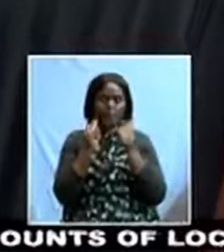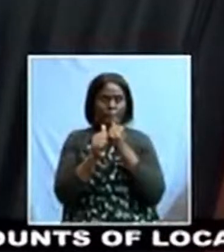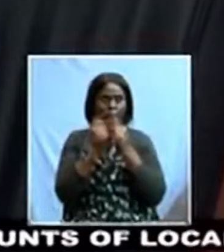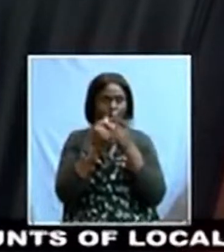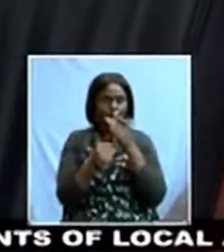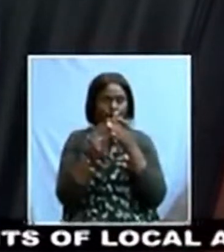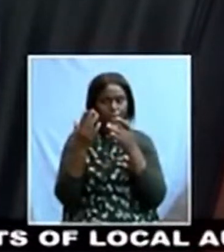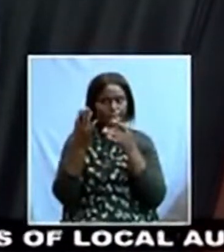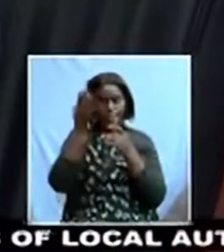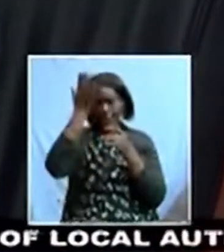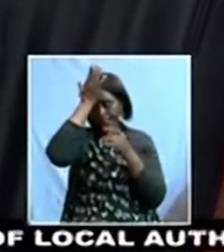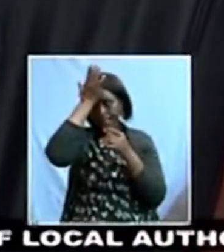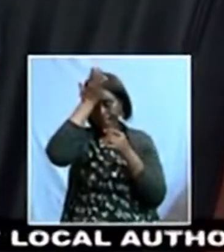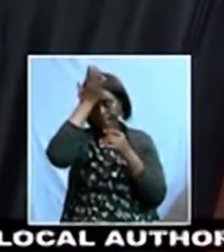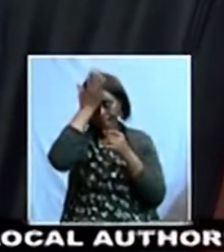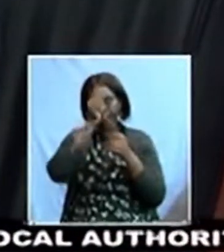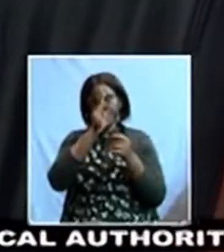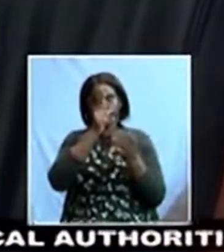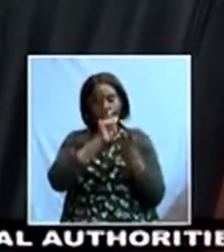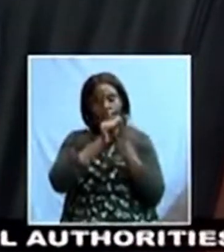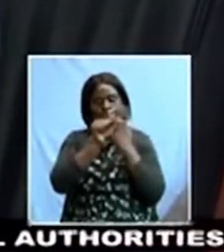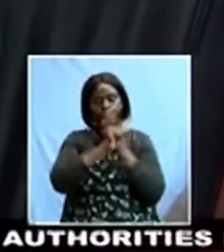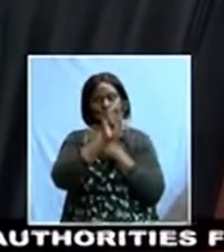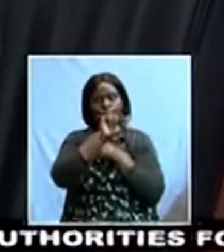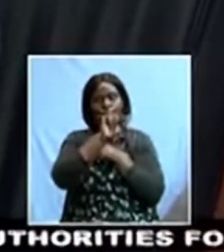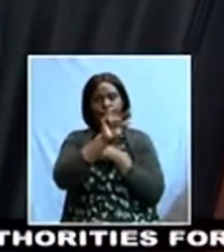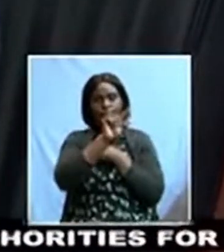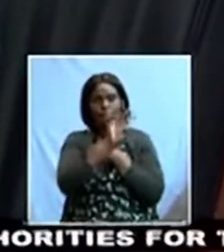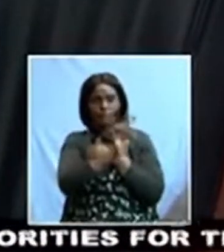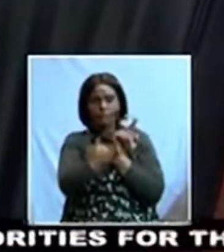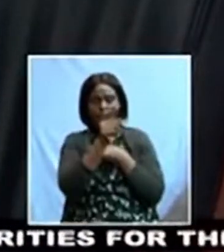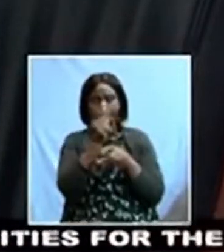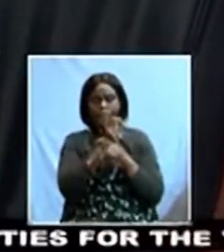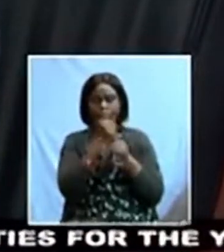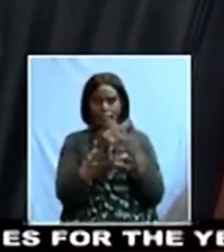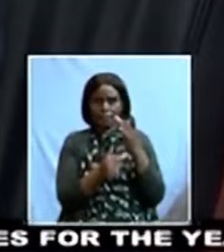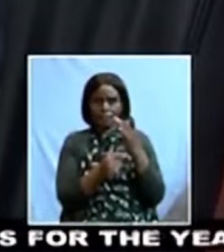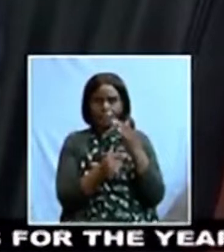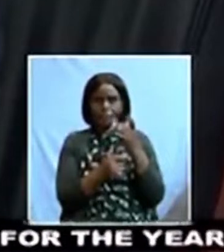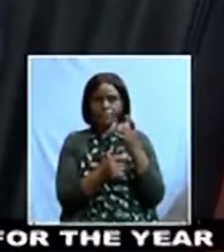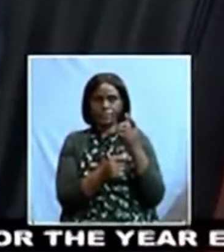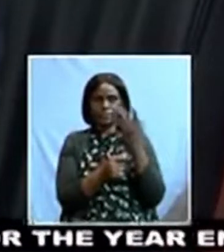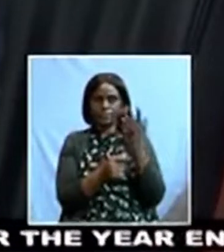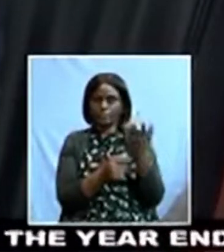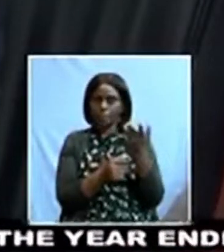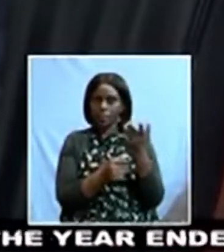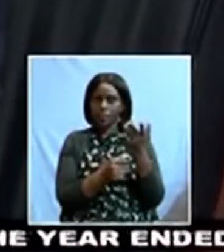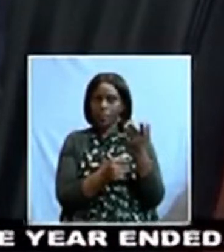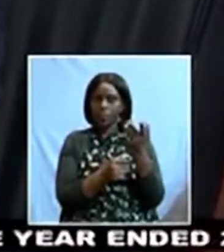is dated 2nd August 2024. It's coming from